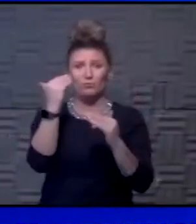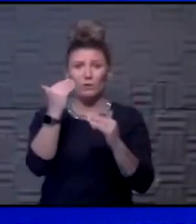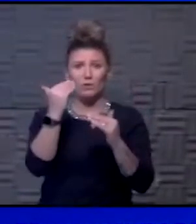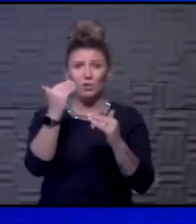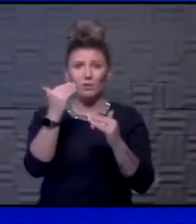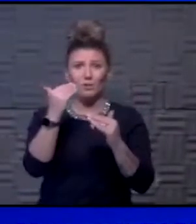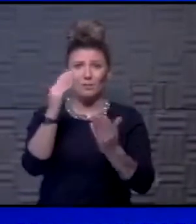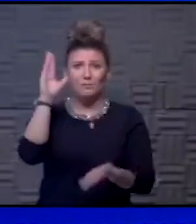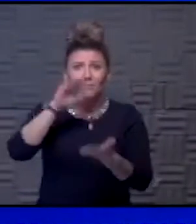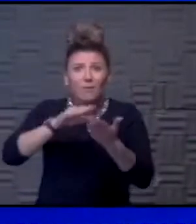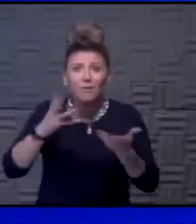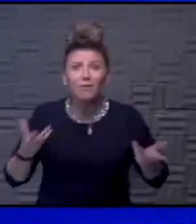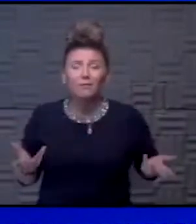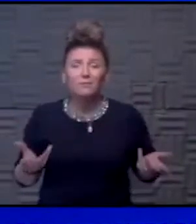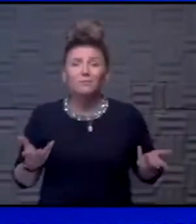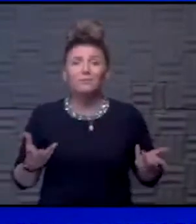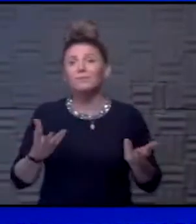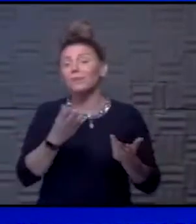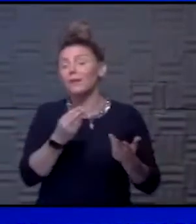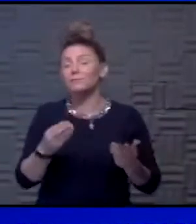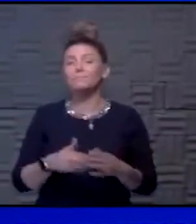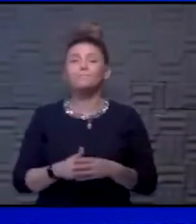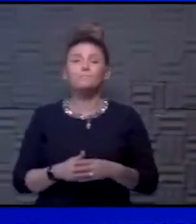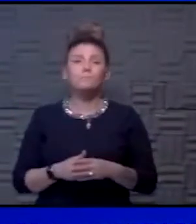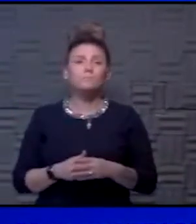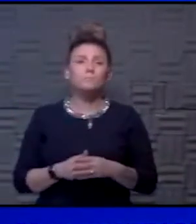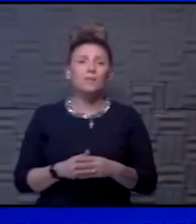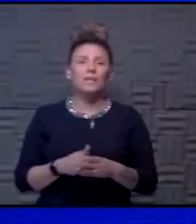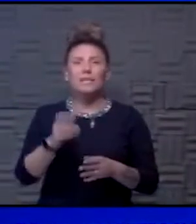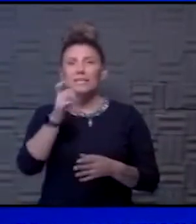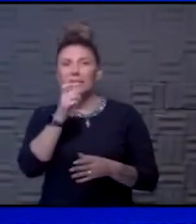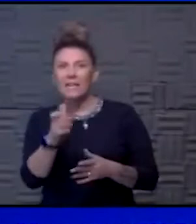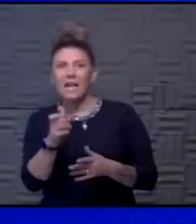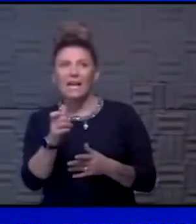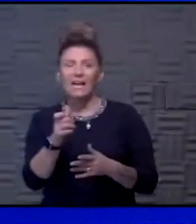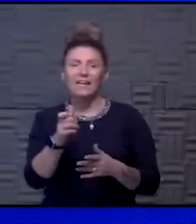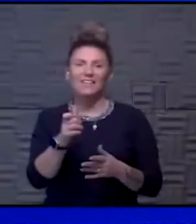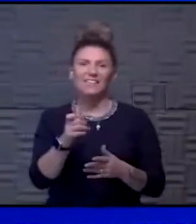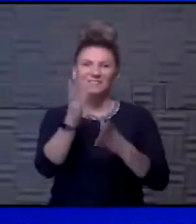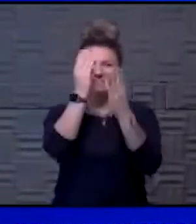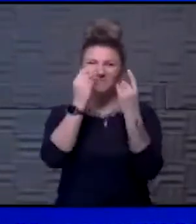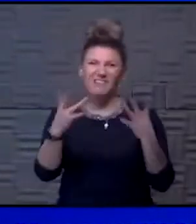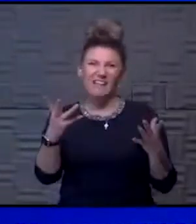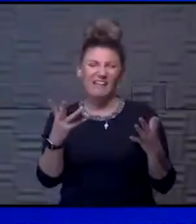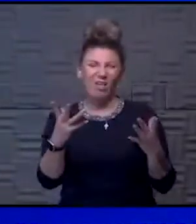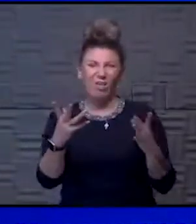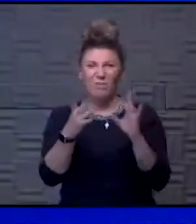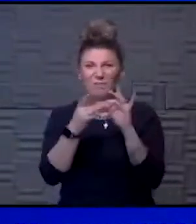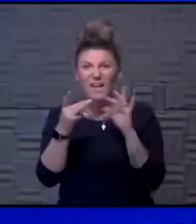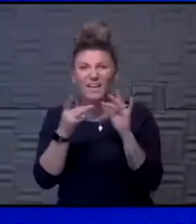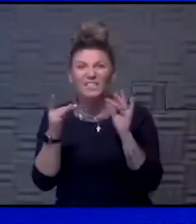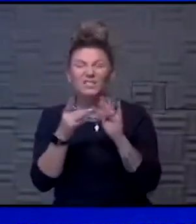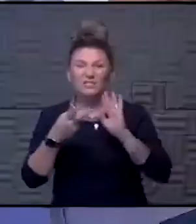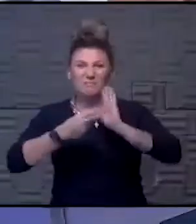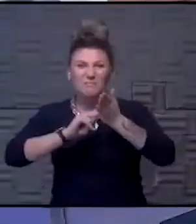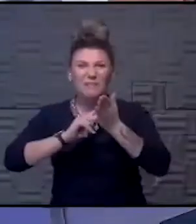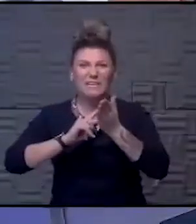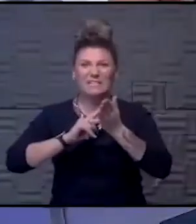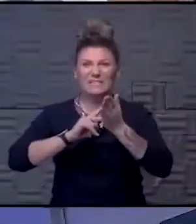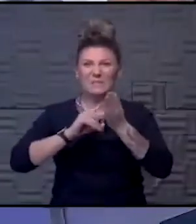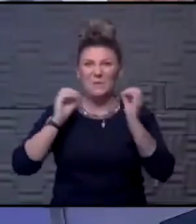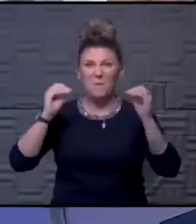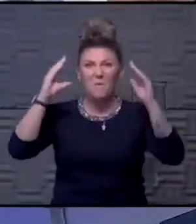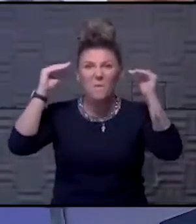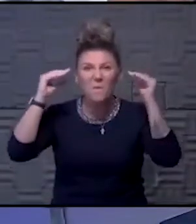bit more. And I definitely don't think we're sharing a message that it's hopeless. And so, I don't know, there's probably a lot more that we need to share there. Well,